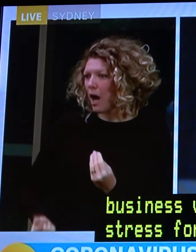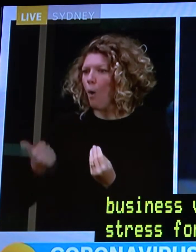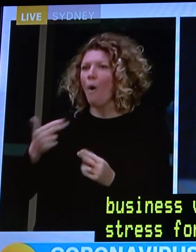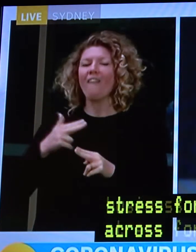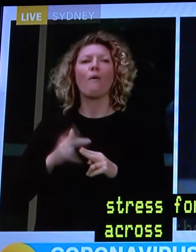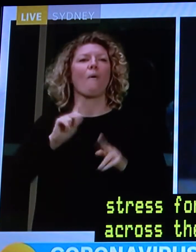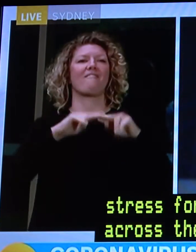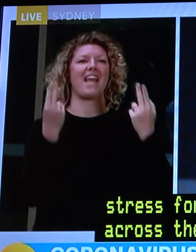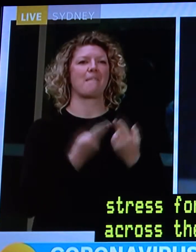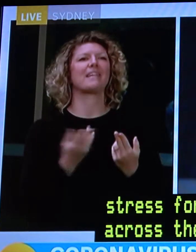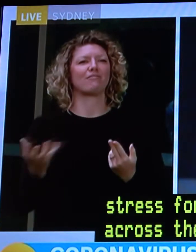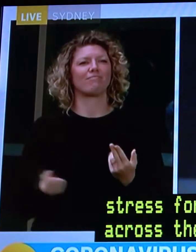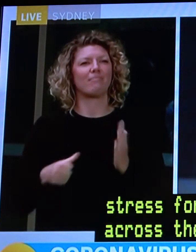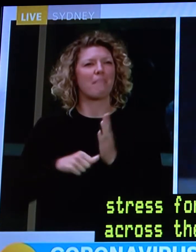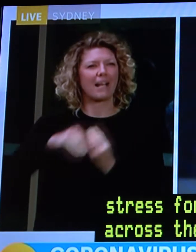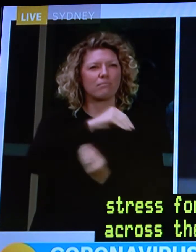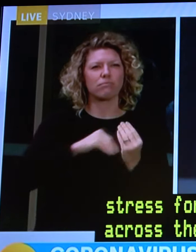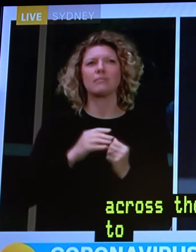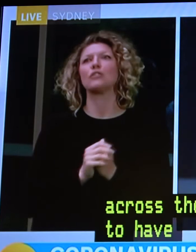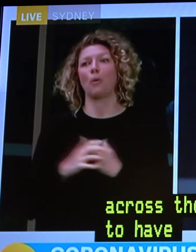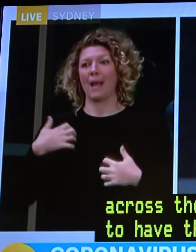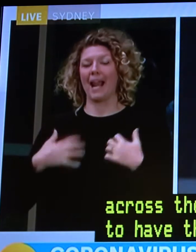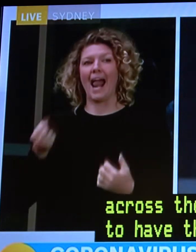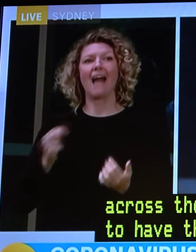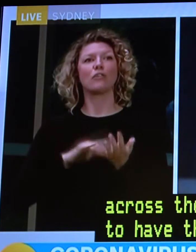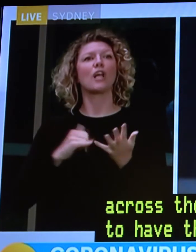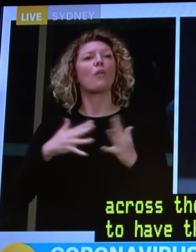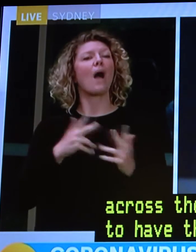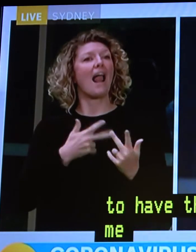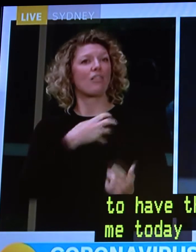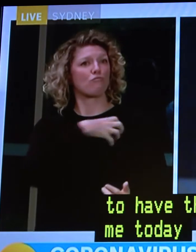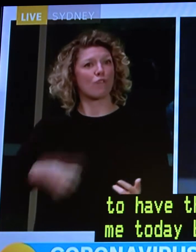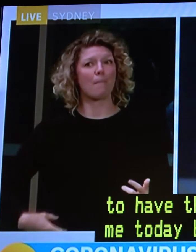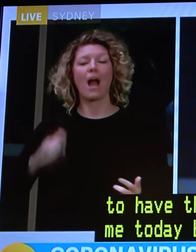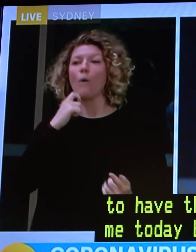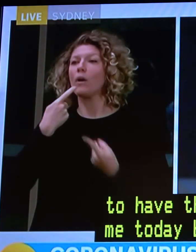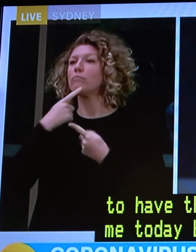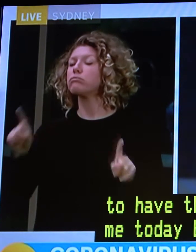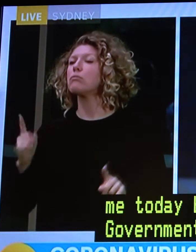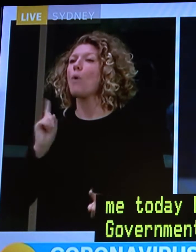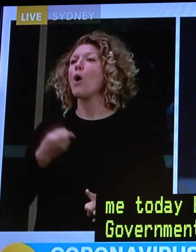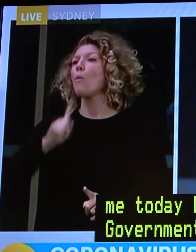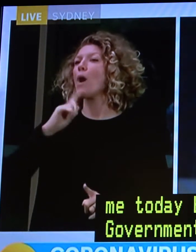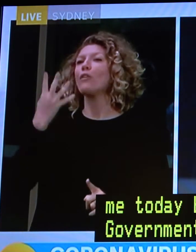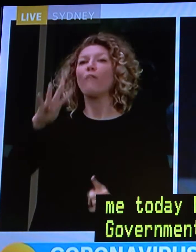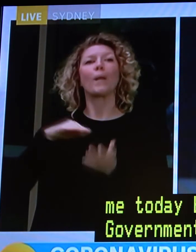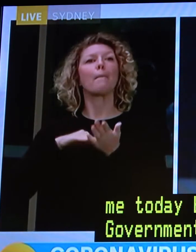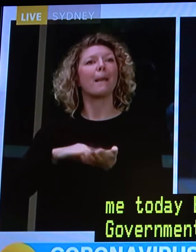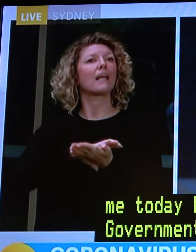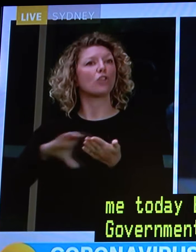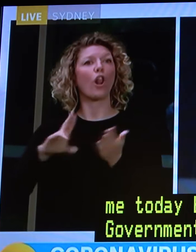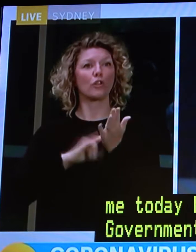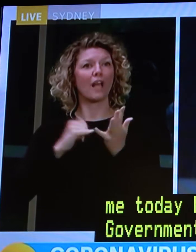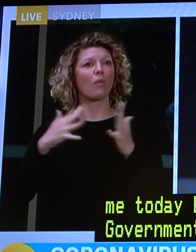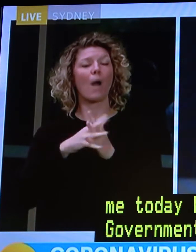Deputy Premier here with me today because the New South Wales Government is announcing an additional $140 million to go into